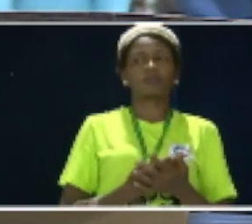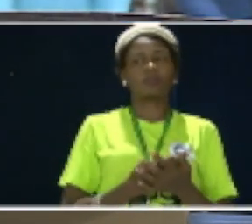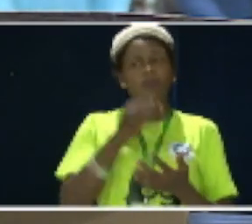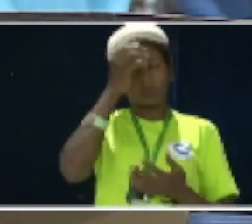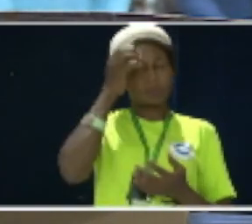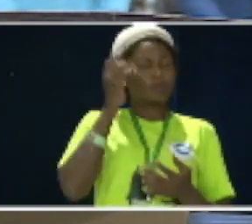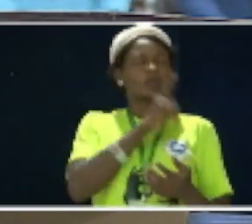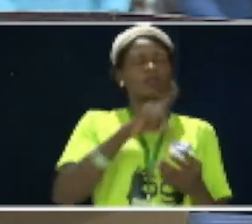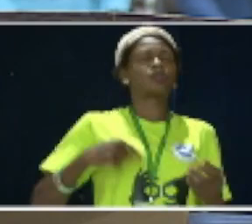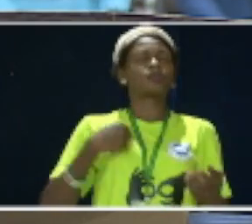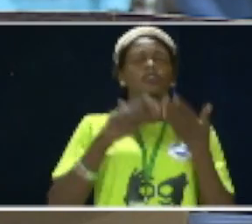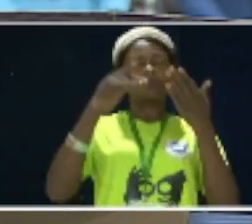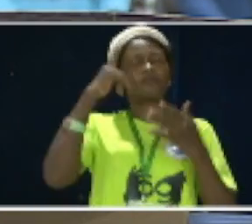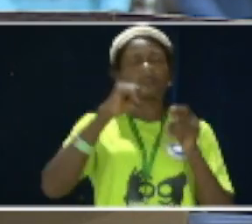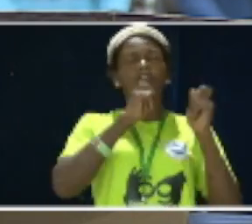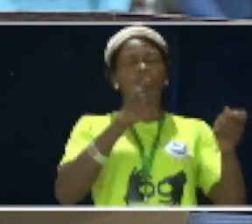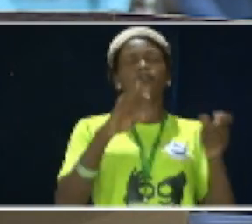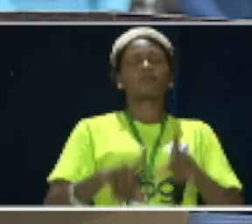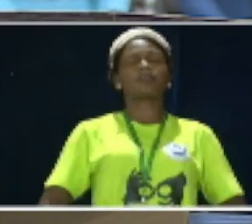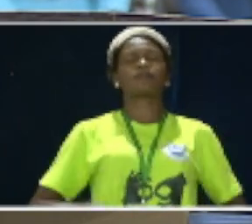Lord, we thank you for the gift of life.